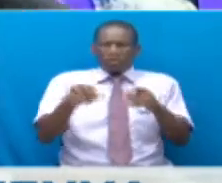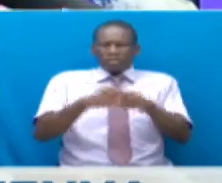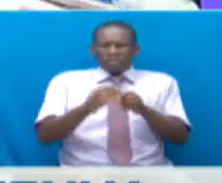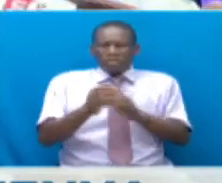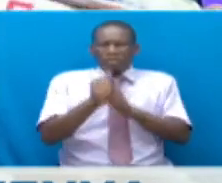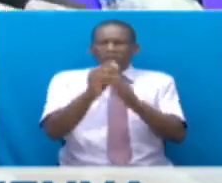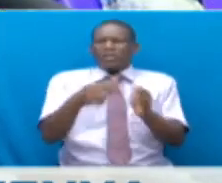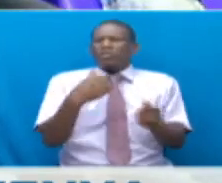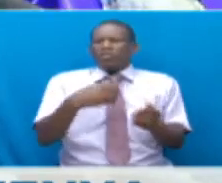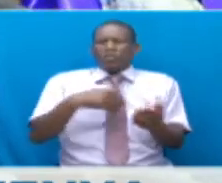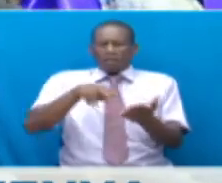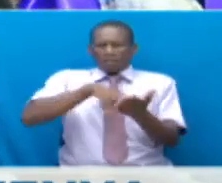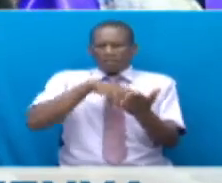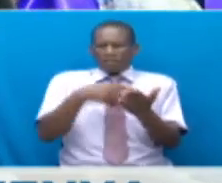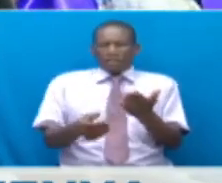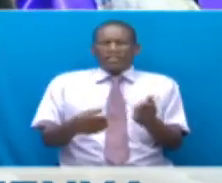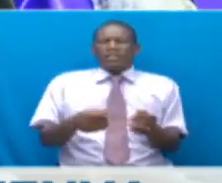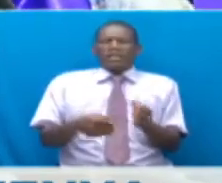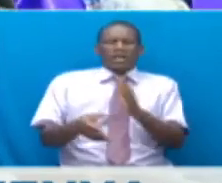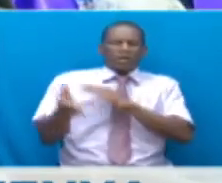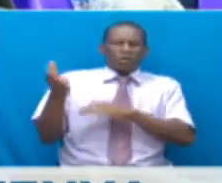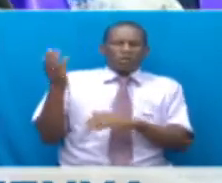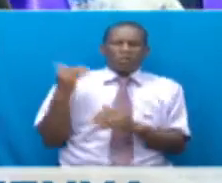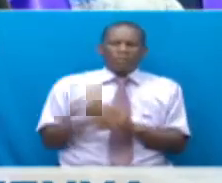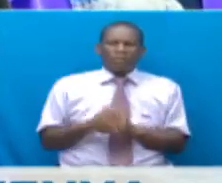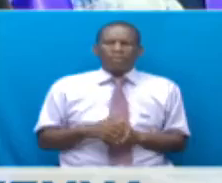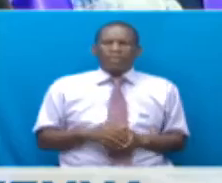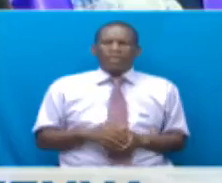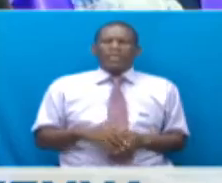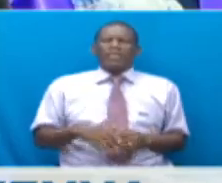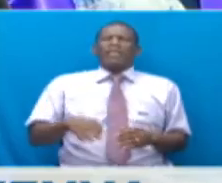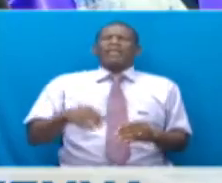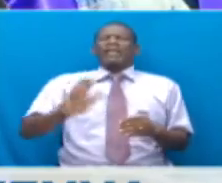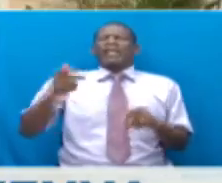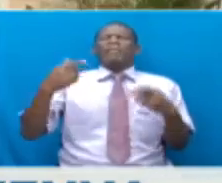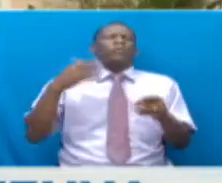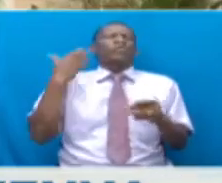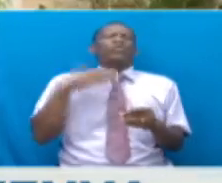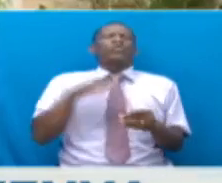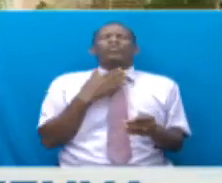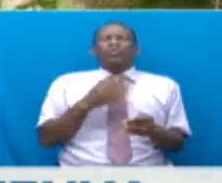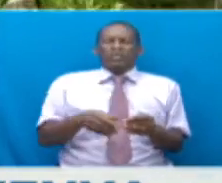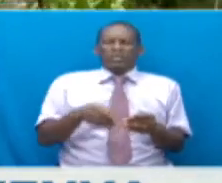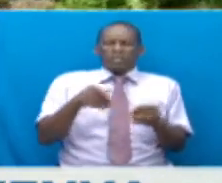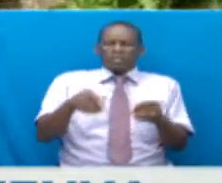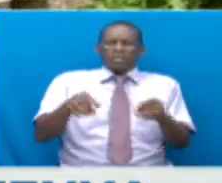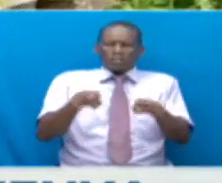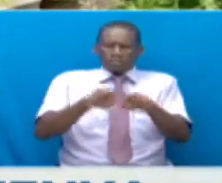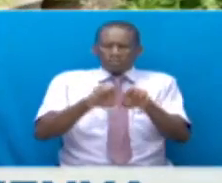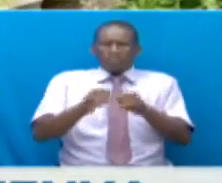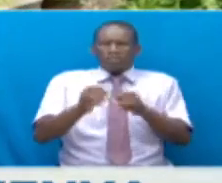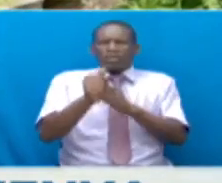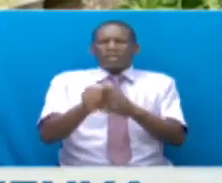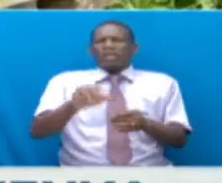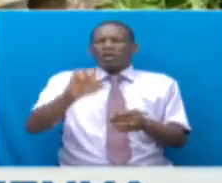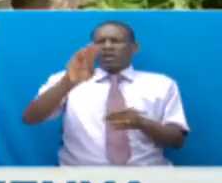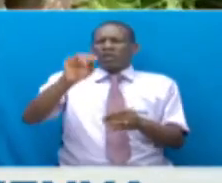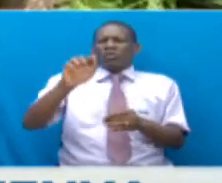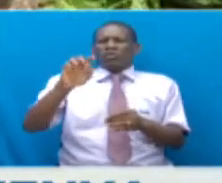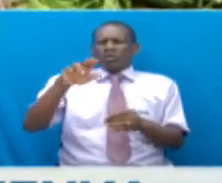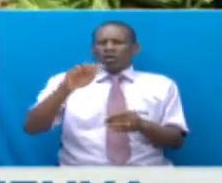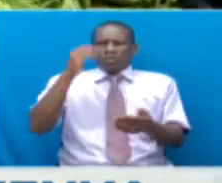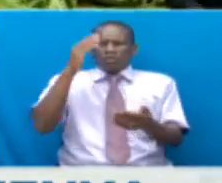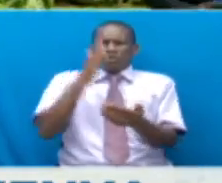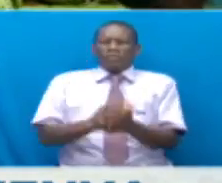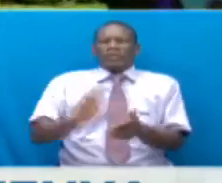leaders who have failed in the past. They don't want recycling. On her part, Mutua assured Kenyans that she's